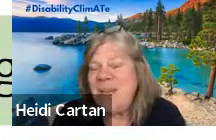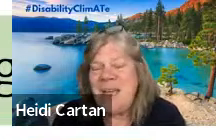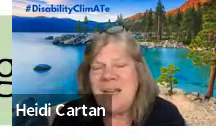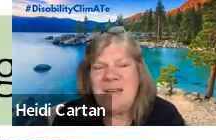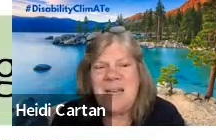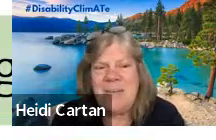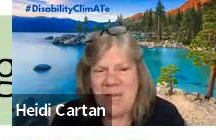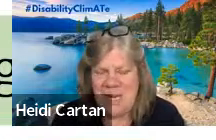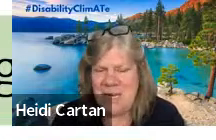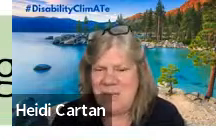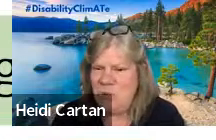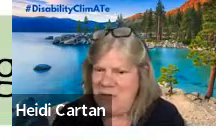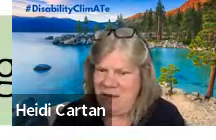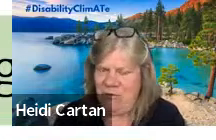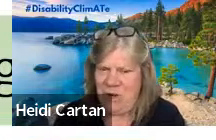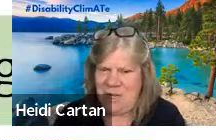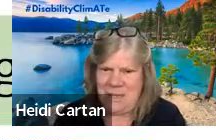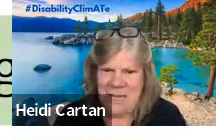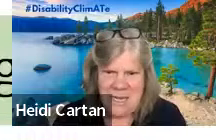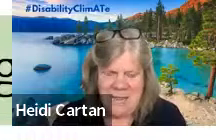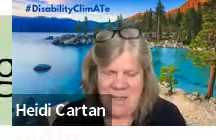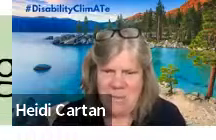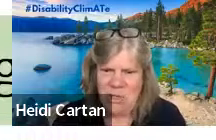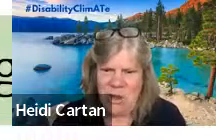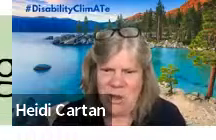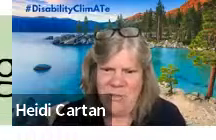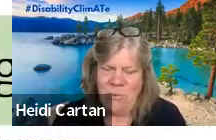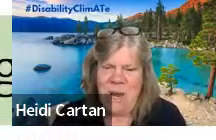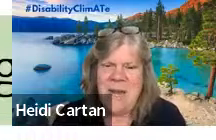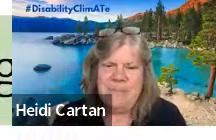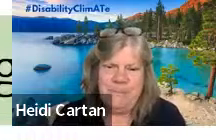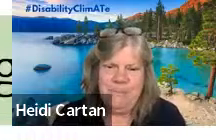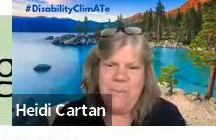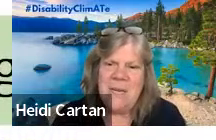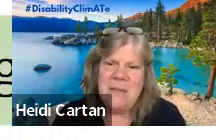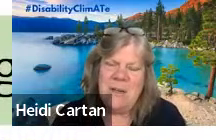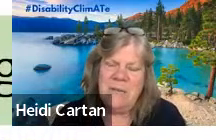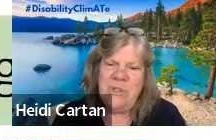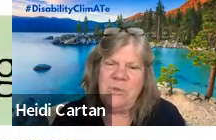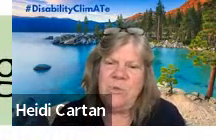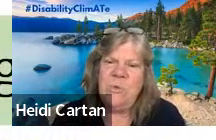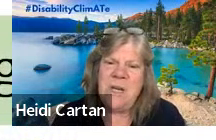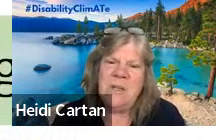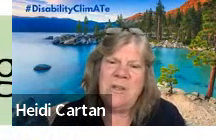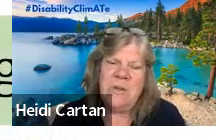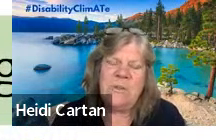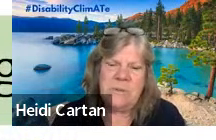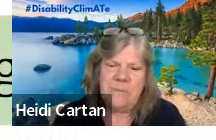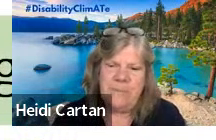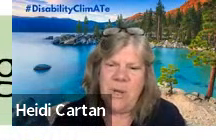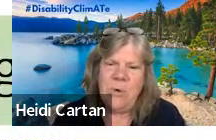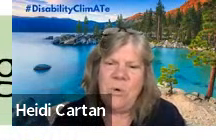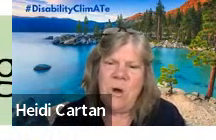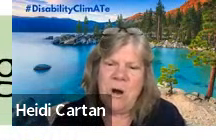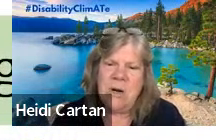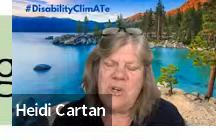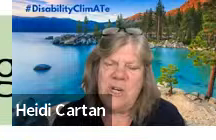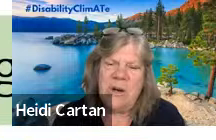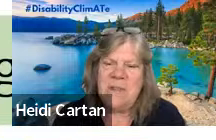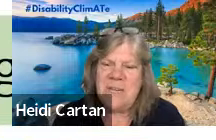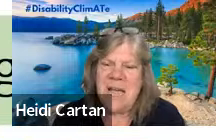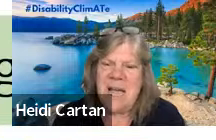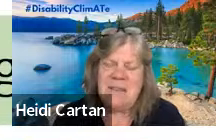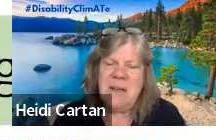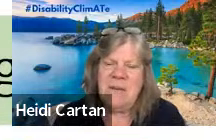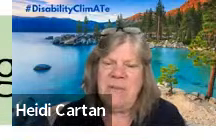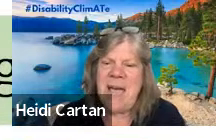fun. And he's doing that for us. The image on the right is of 2 young adults who are